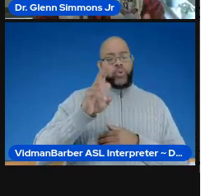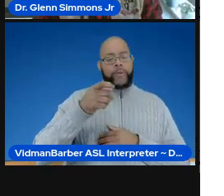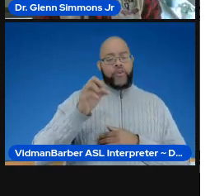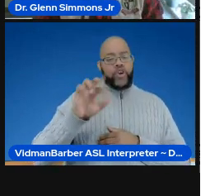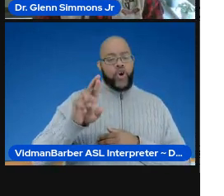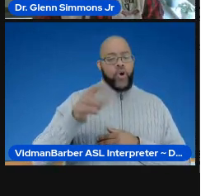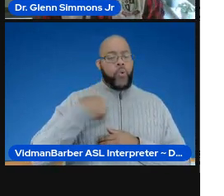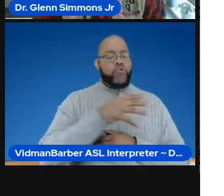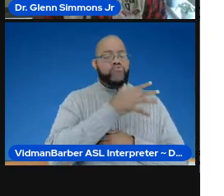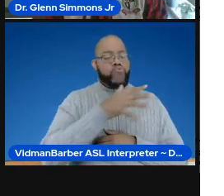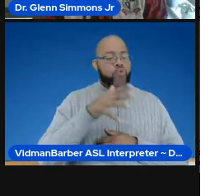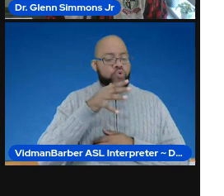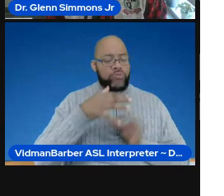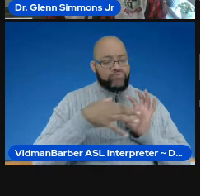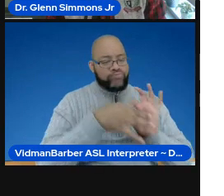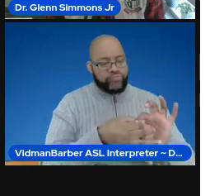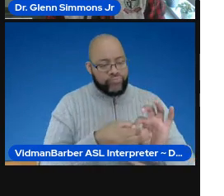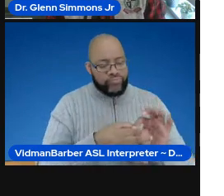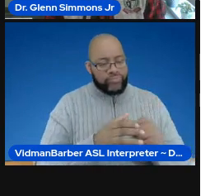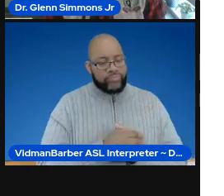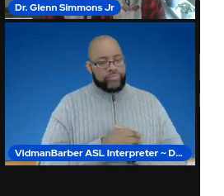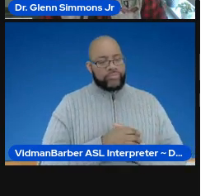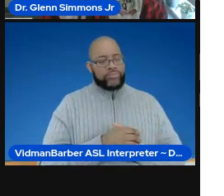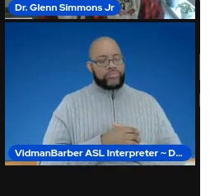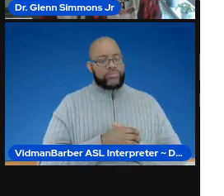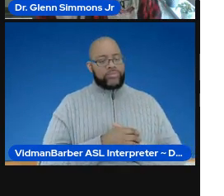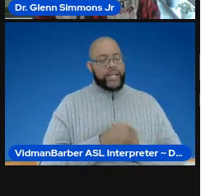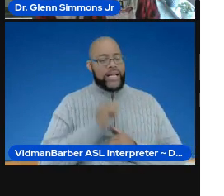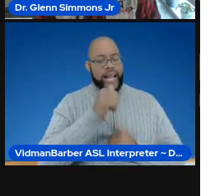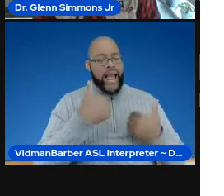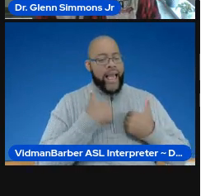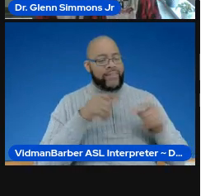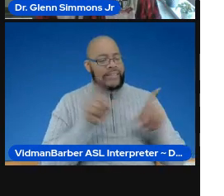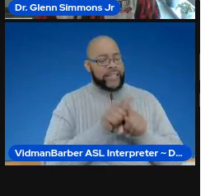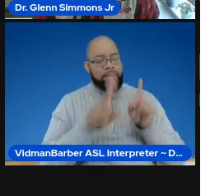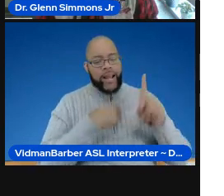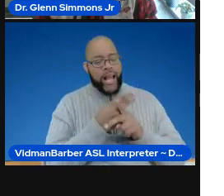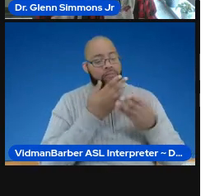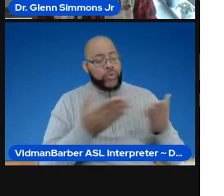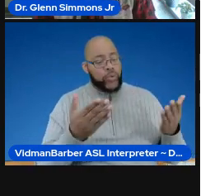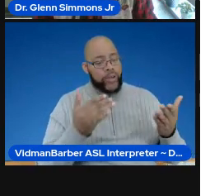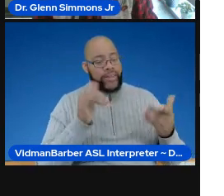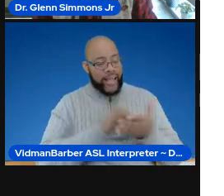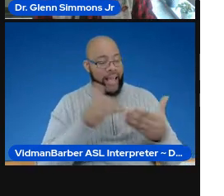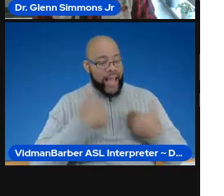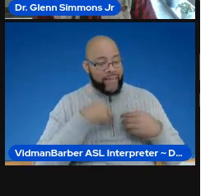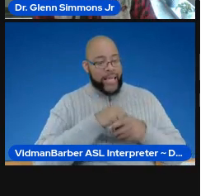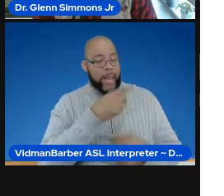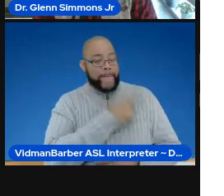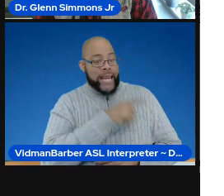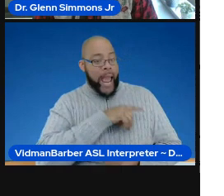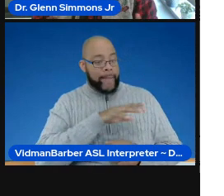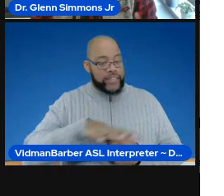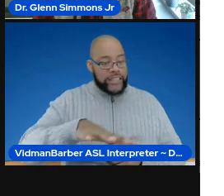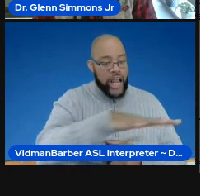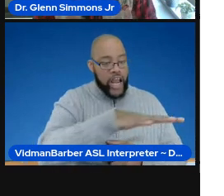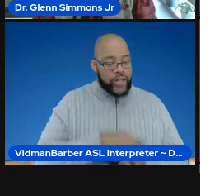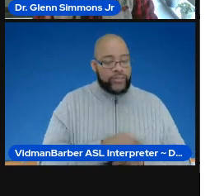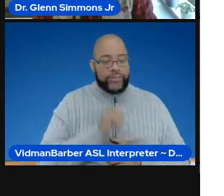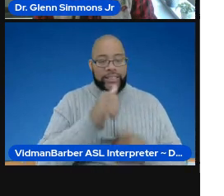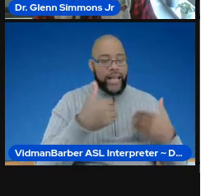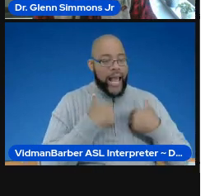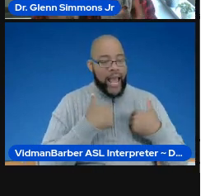call rural adjacent. And we knew that we didn't have the same kinds of resources that they had in the Minneapolis area. We didn't